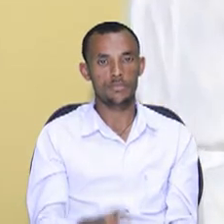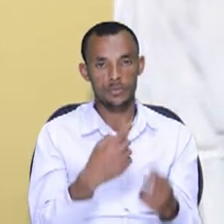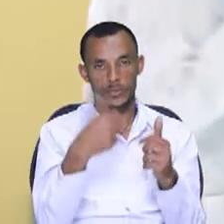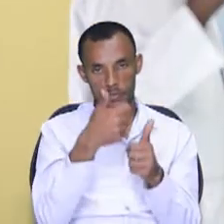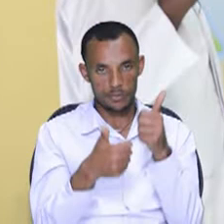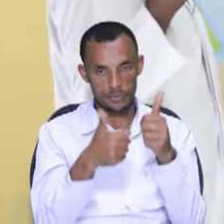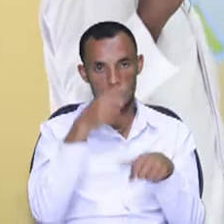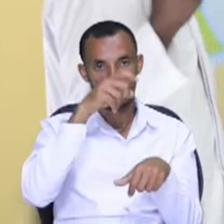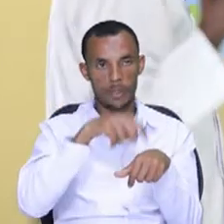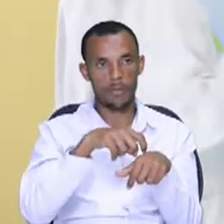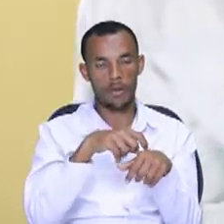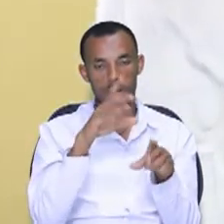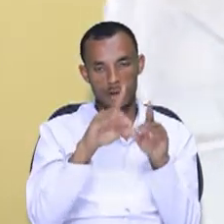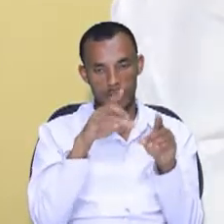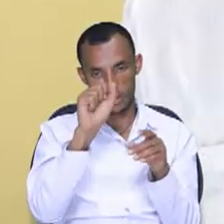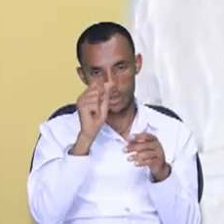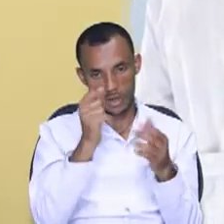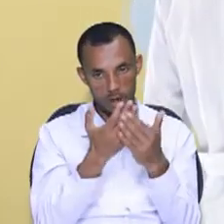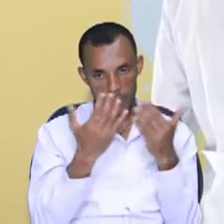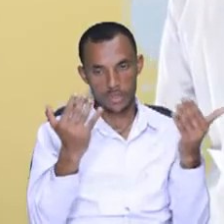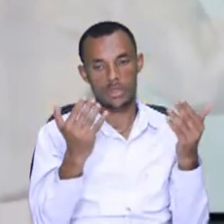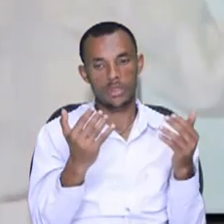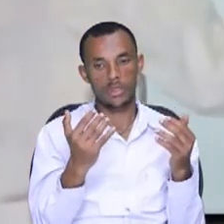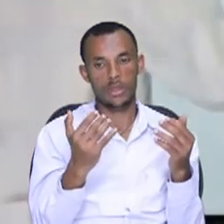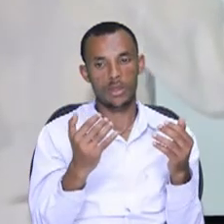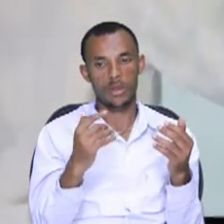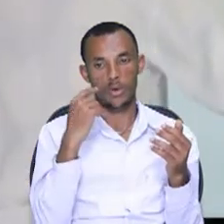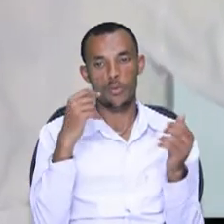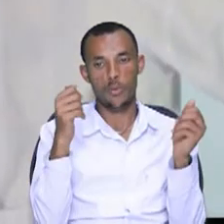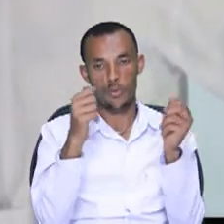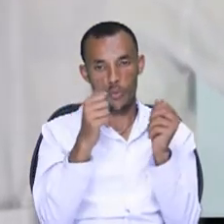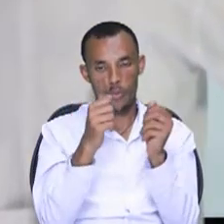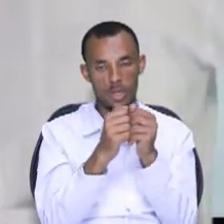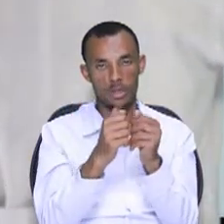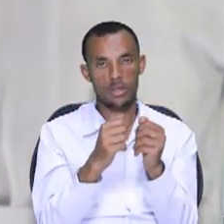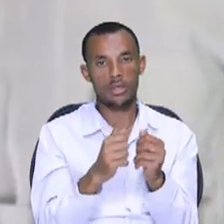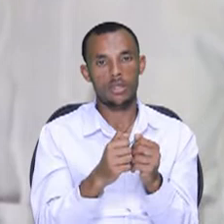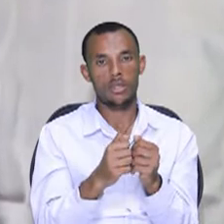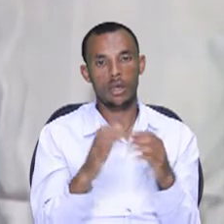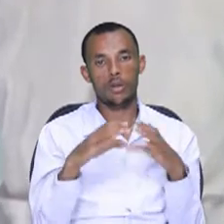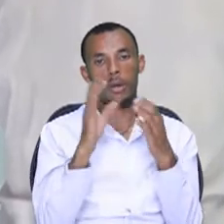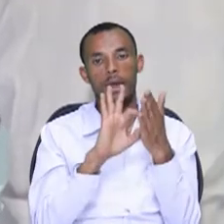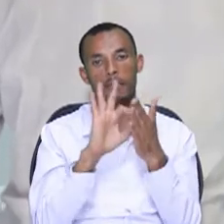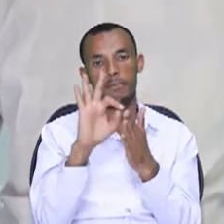to which period does an element with atomic number